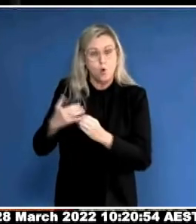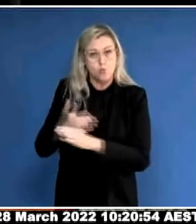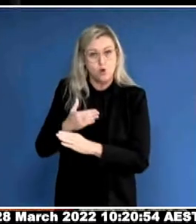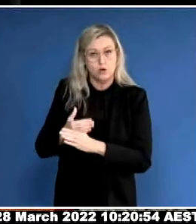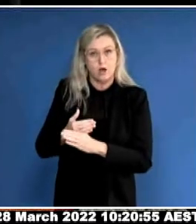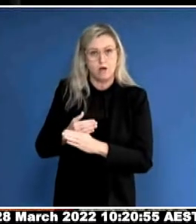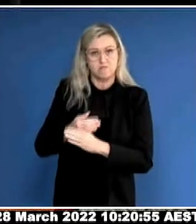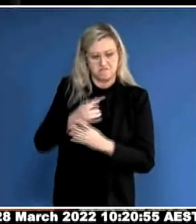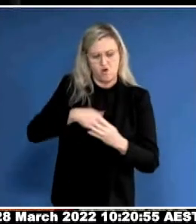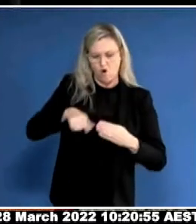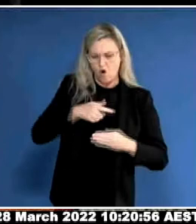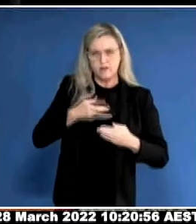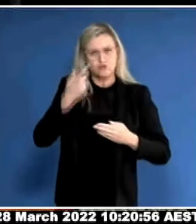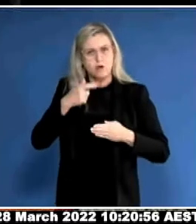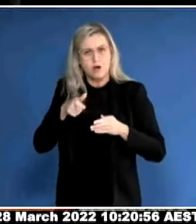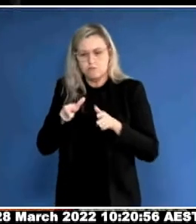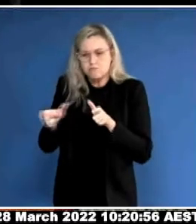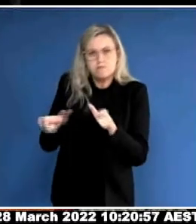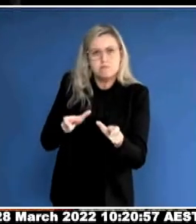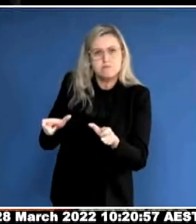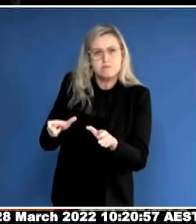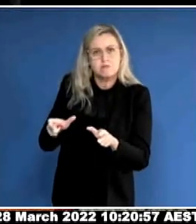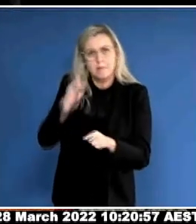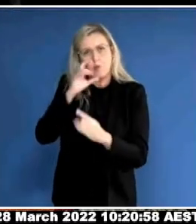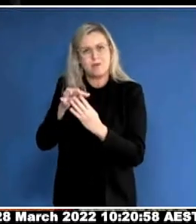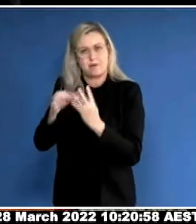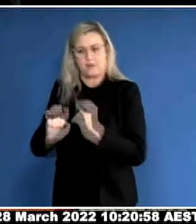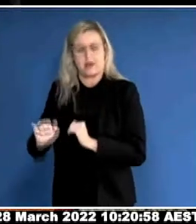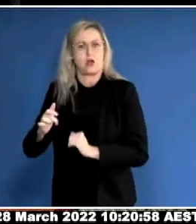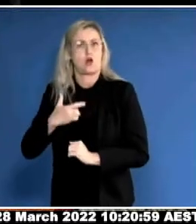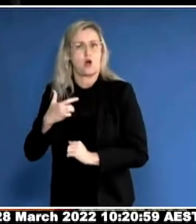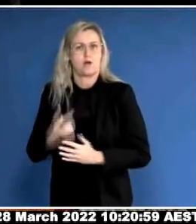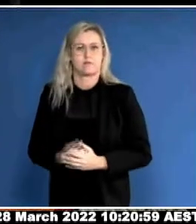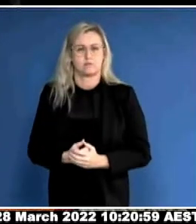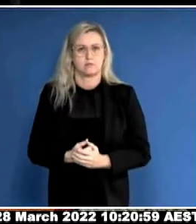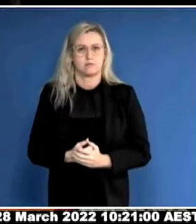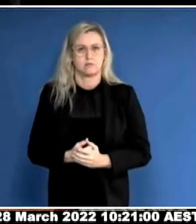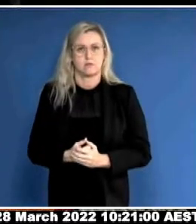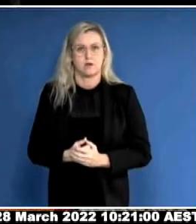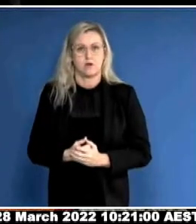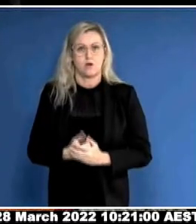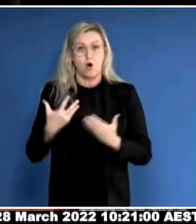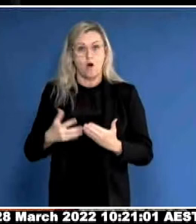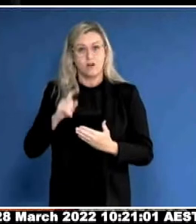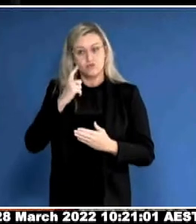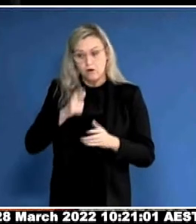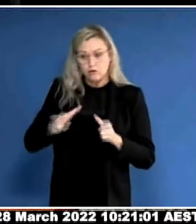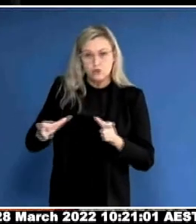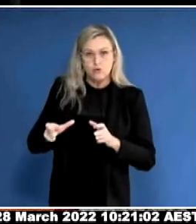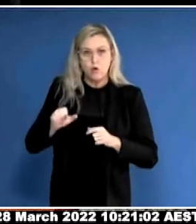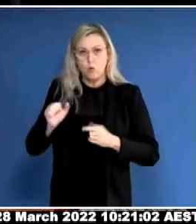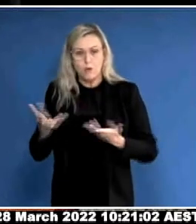individual's life. This included restricting their movement, controlling their